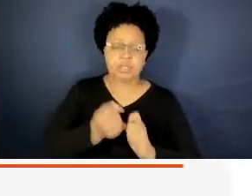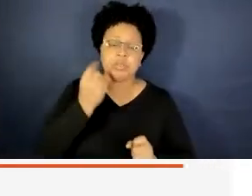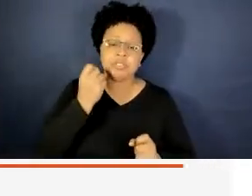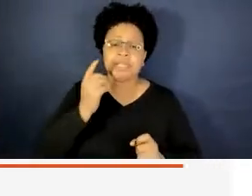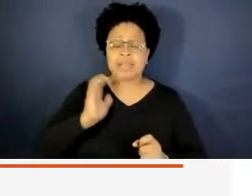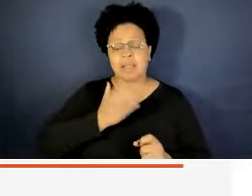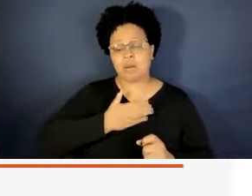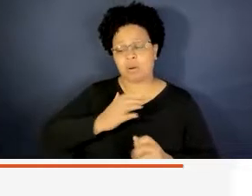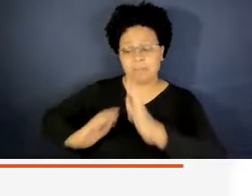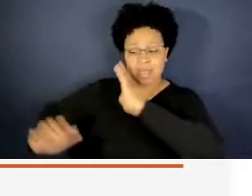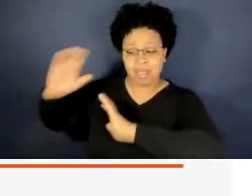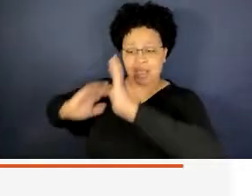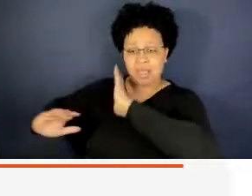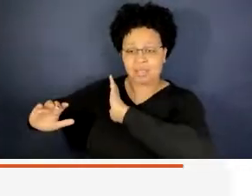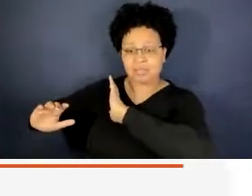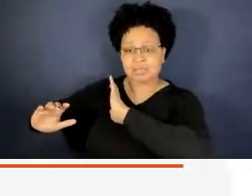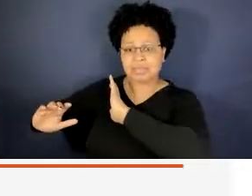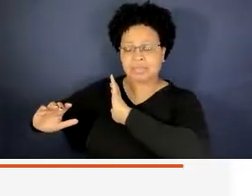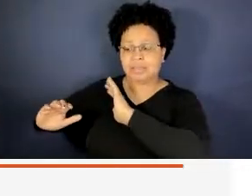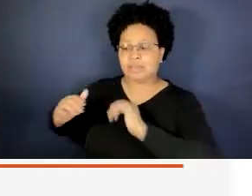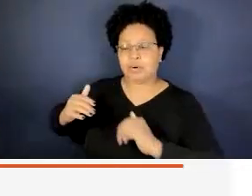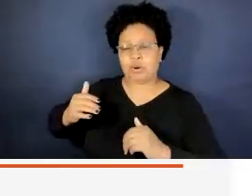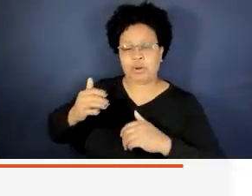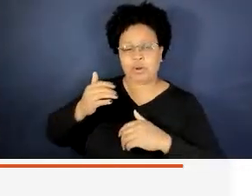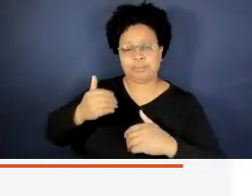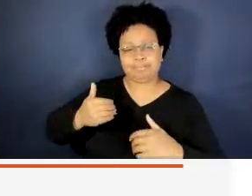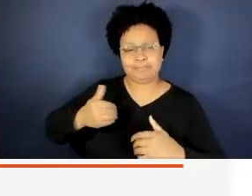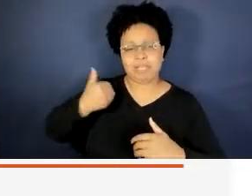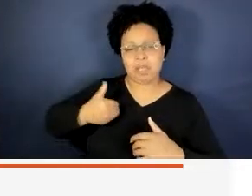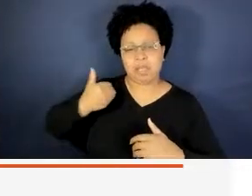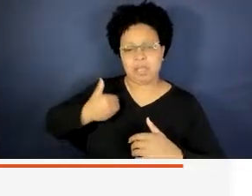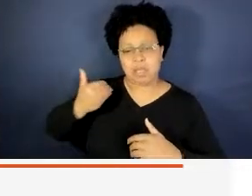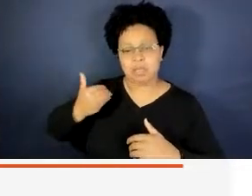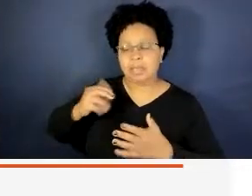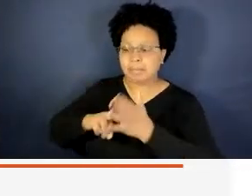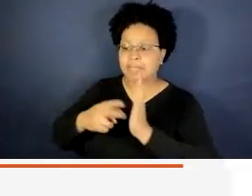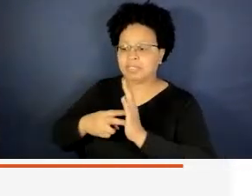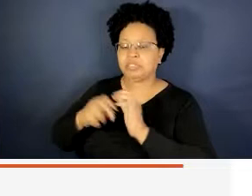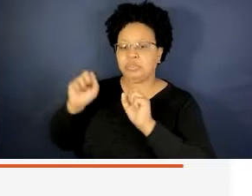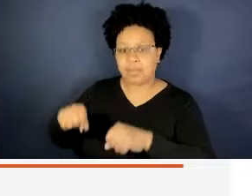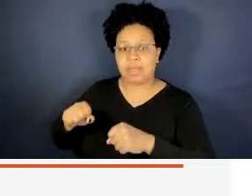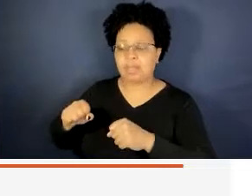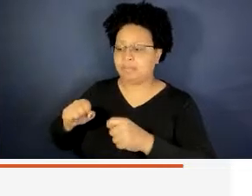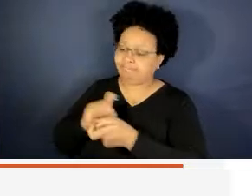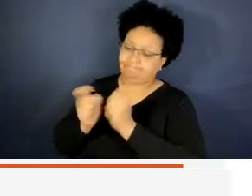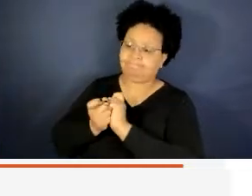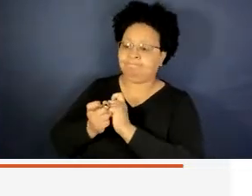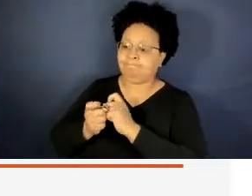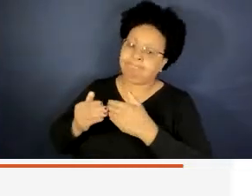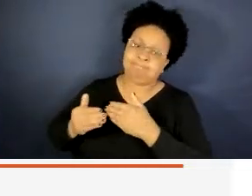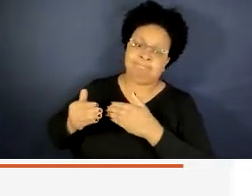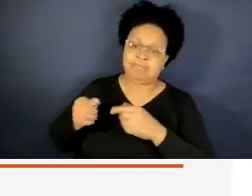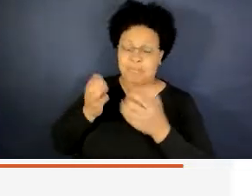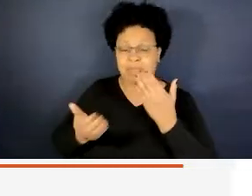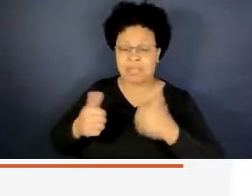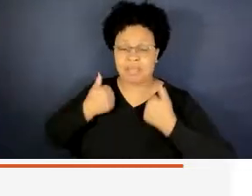that doesn't necessarily have to determine your destiny. There is something called grit and resilience and perseverance where